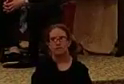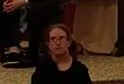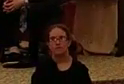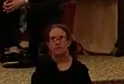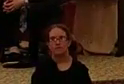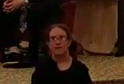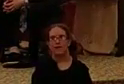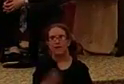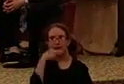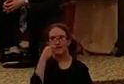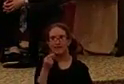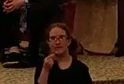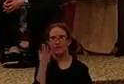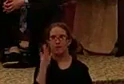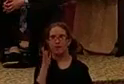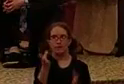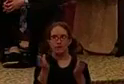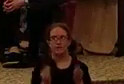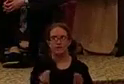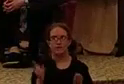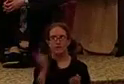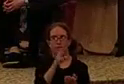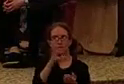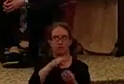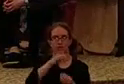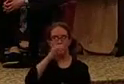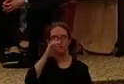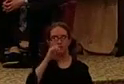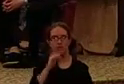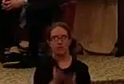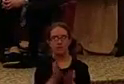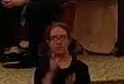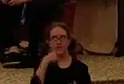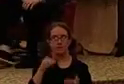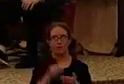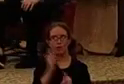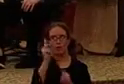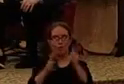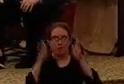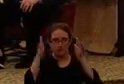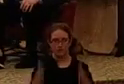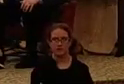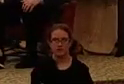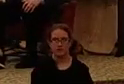I said a while ago, when you receive the Holy Ghost, the Bible says you're a new creature.